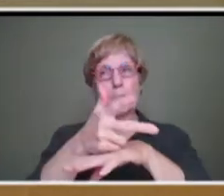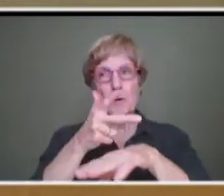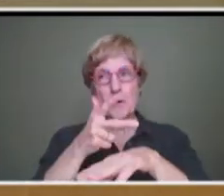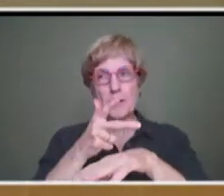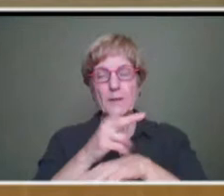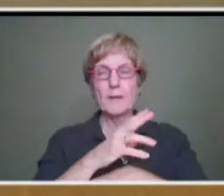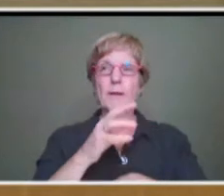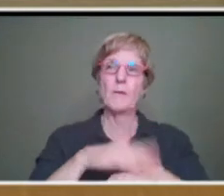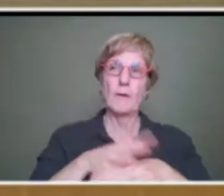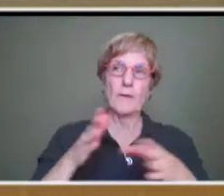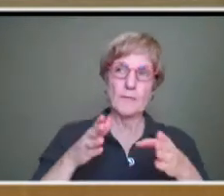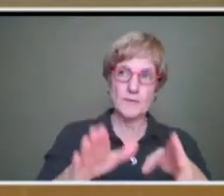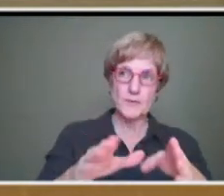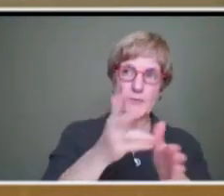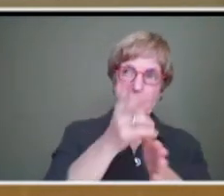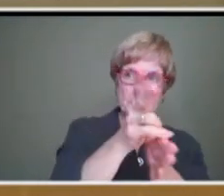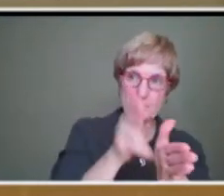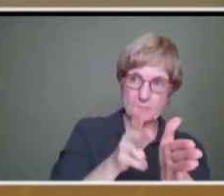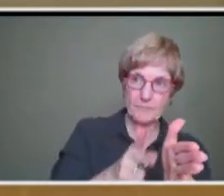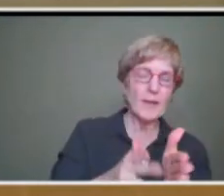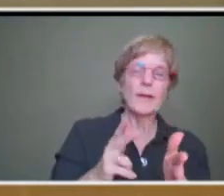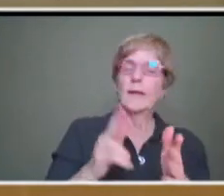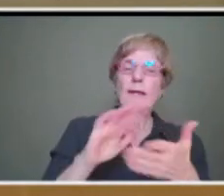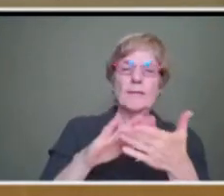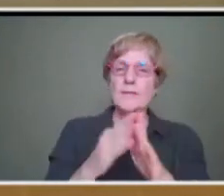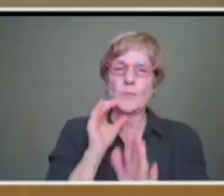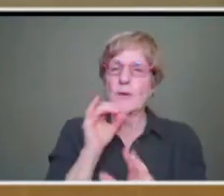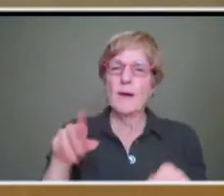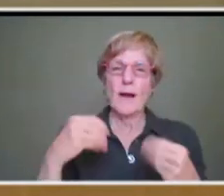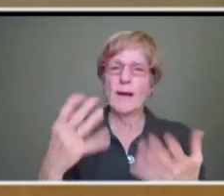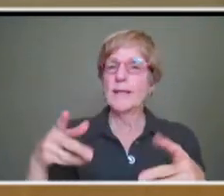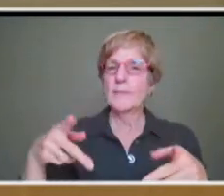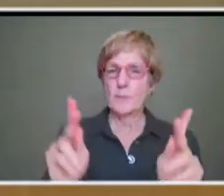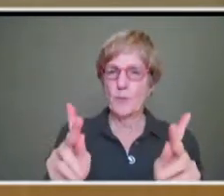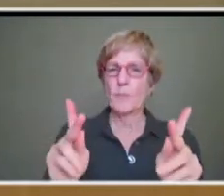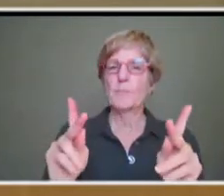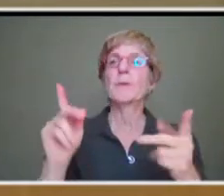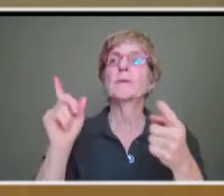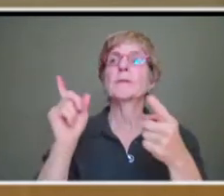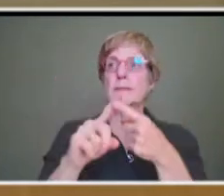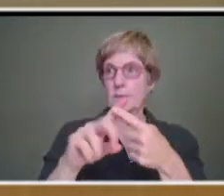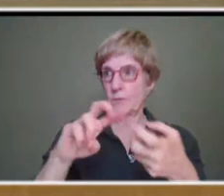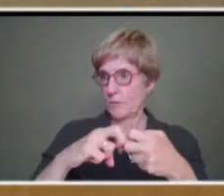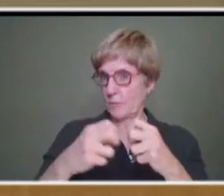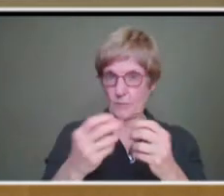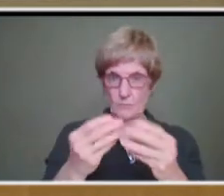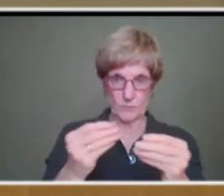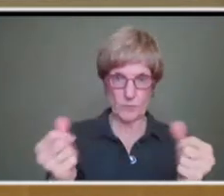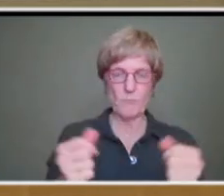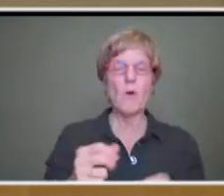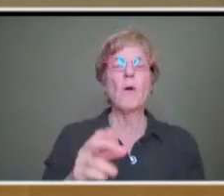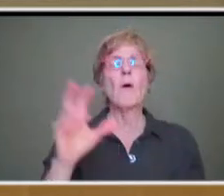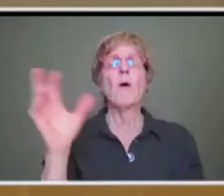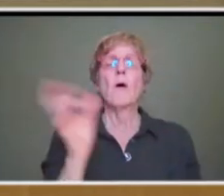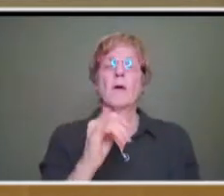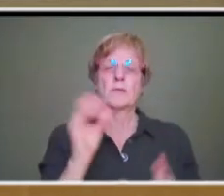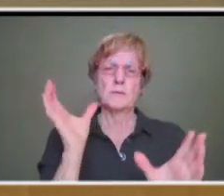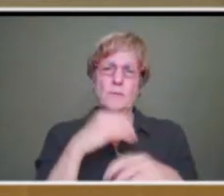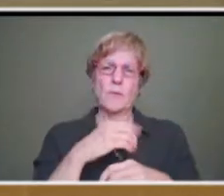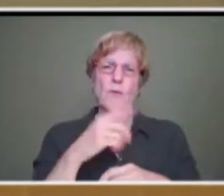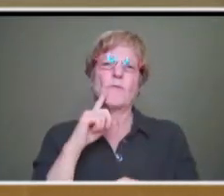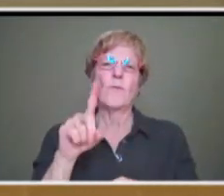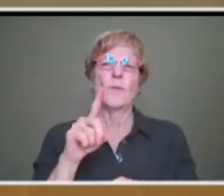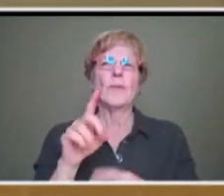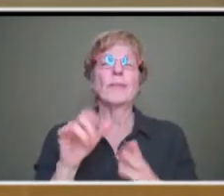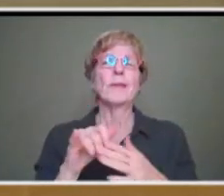and and the city would not issue a permit until those issues were resolved it'd also be very unusual for a conditional plan